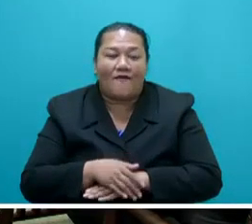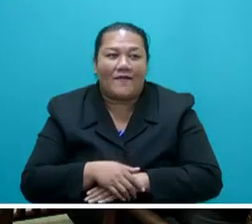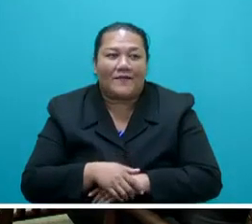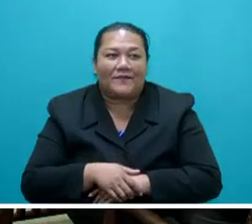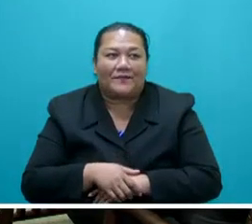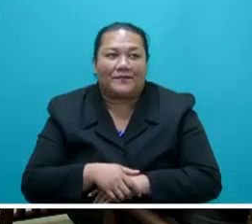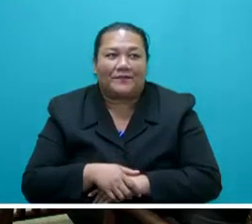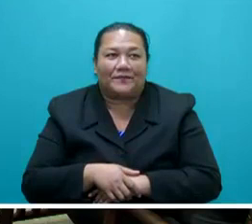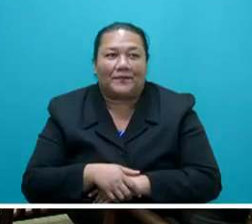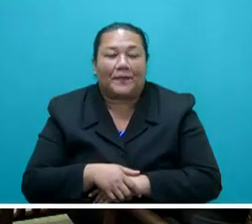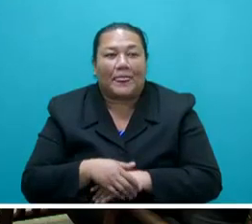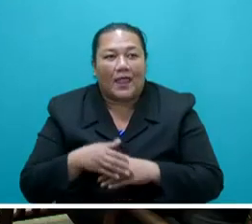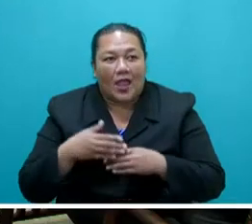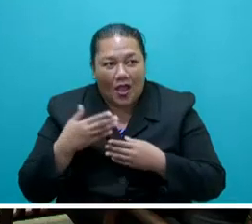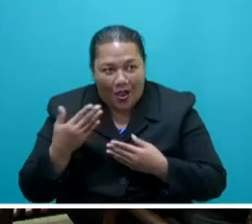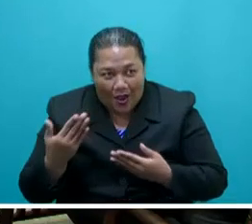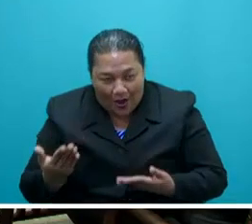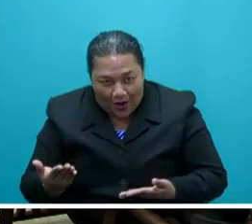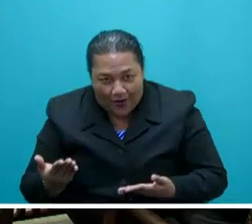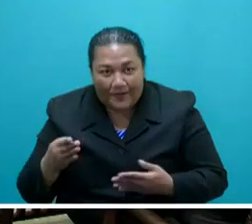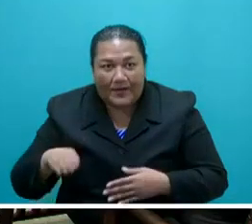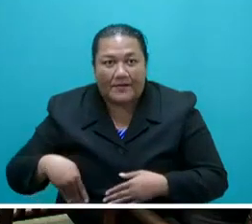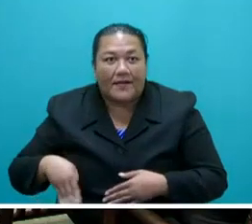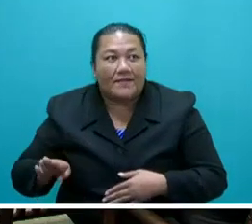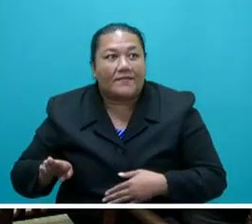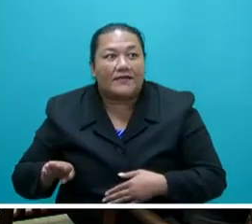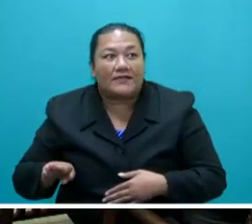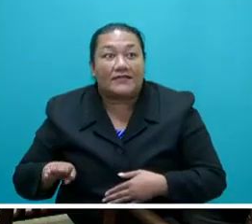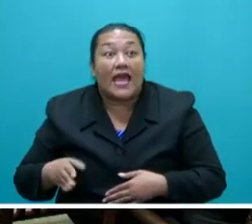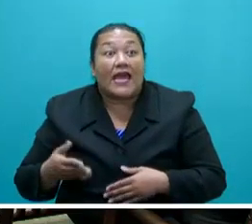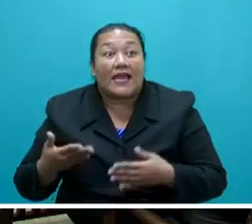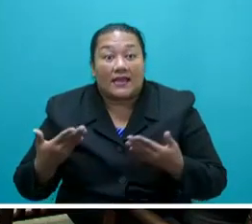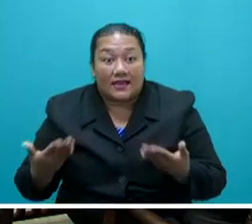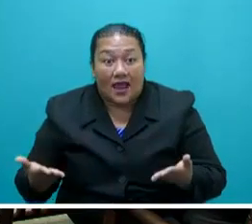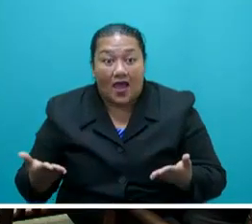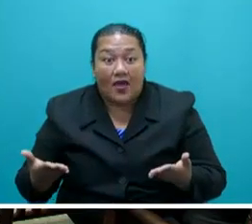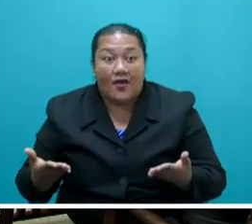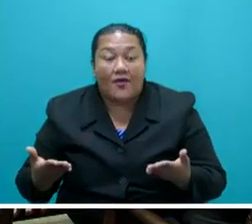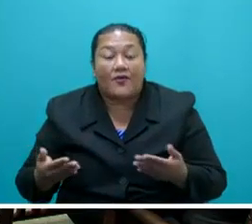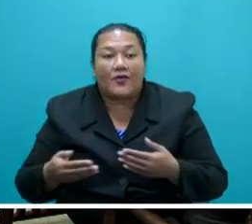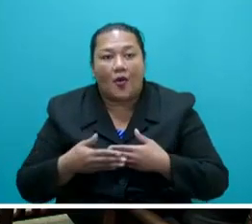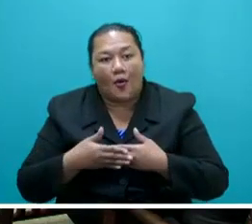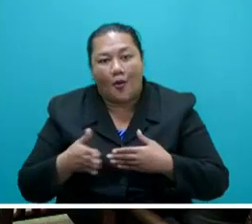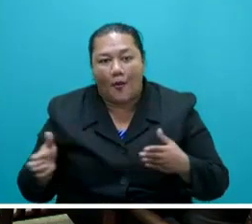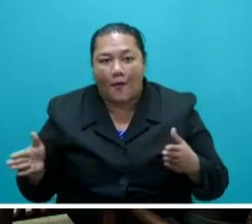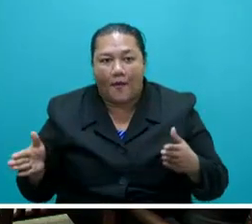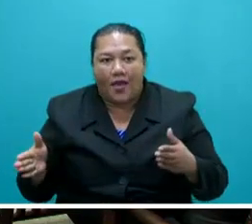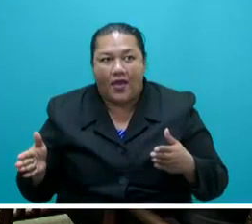Honourable members, the floor is now open for debate on this motion.